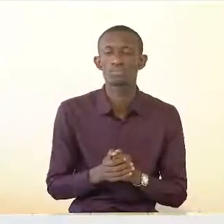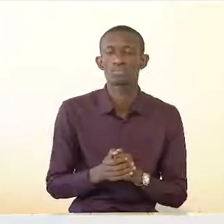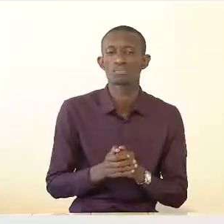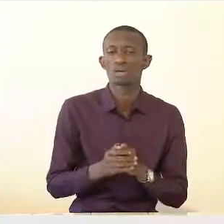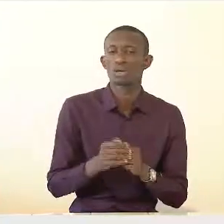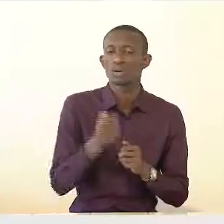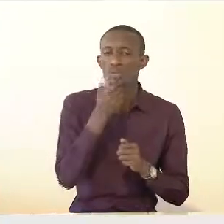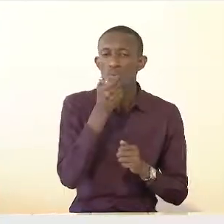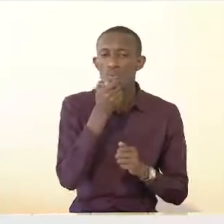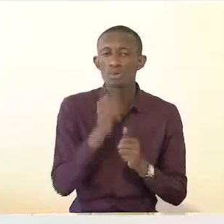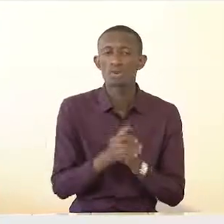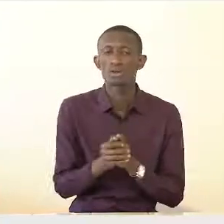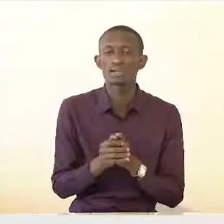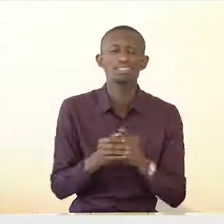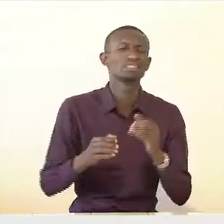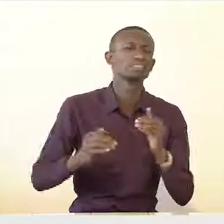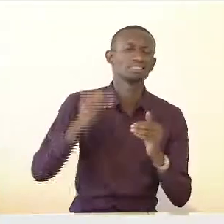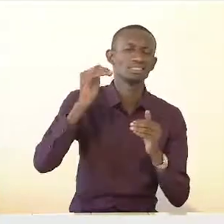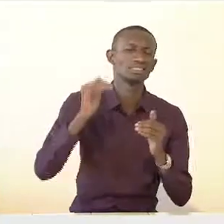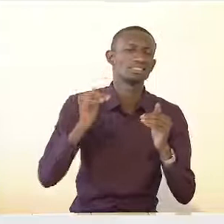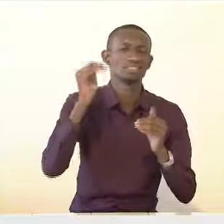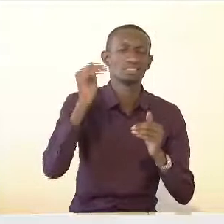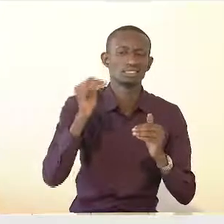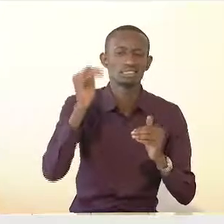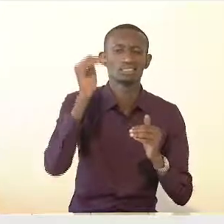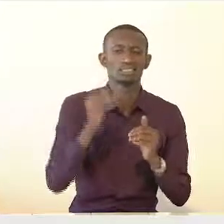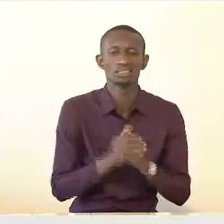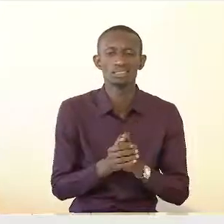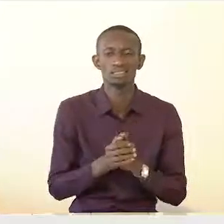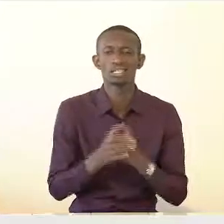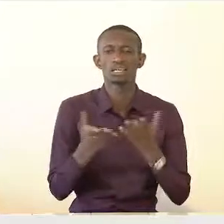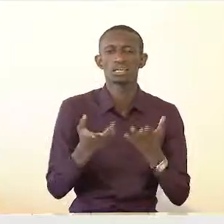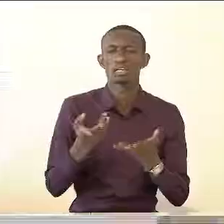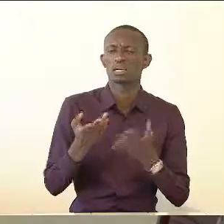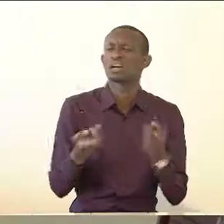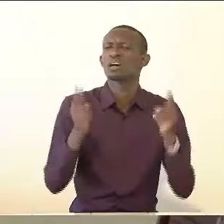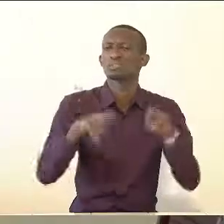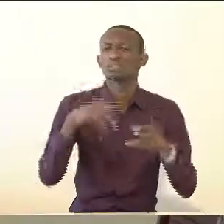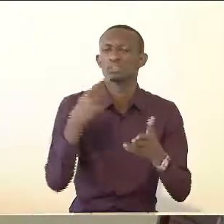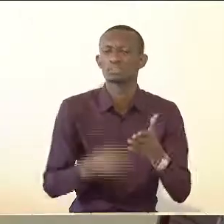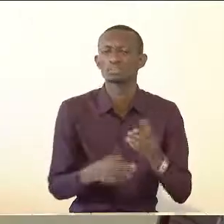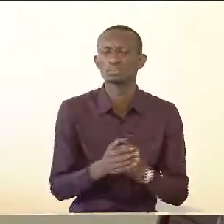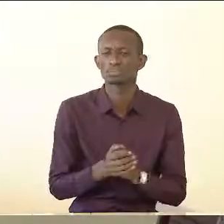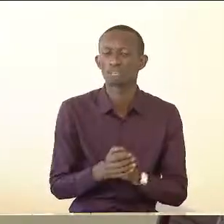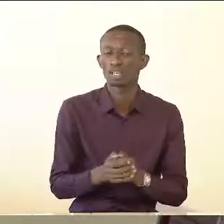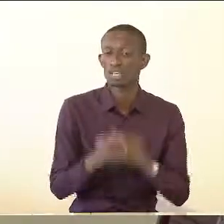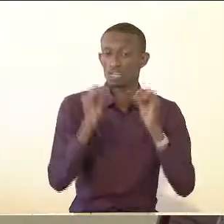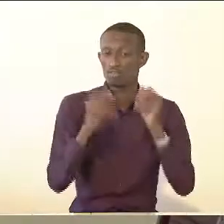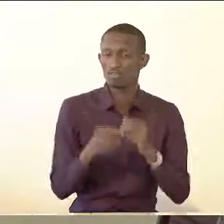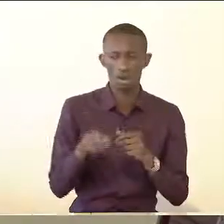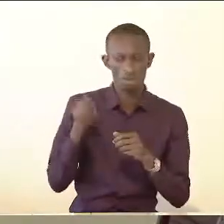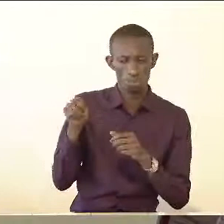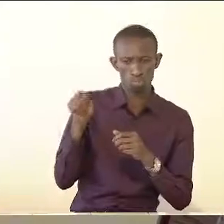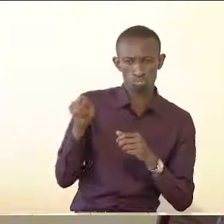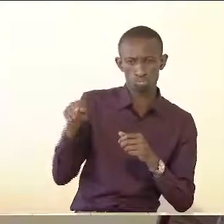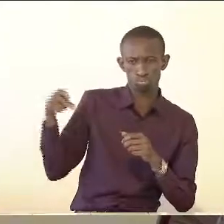the temperature receptors in the skin detects a decrease in temperature, what happens? Once these detectors has detected